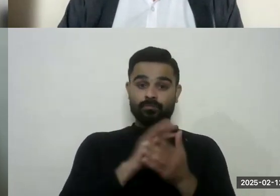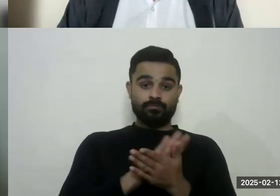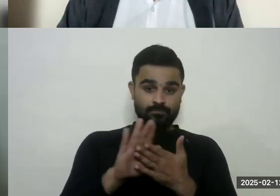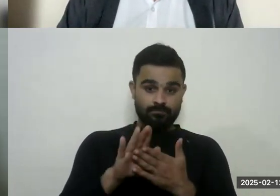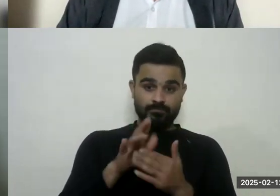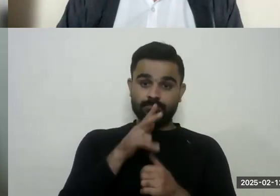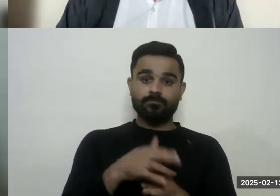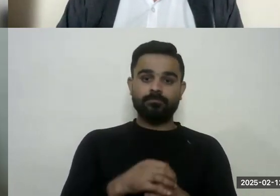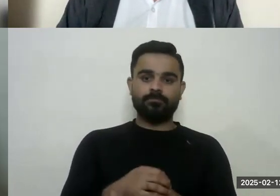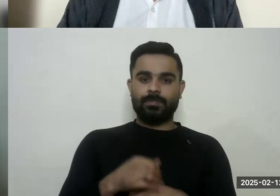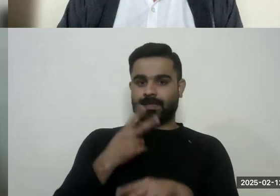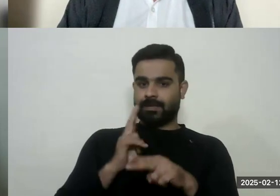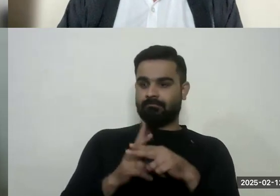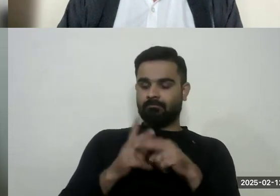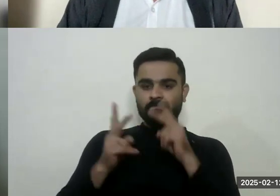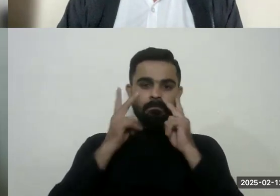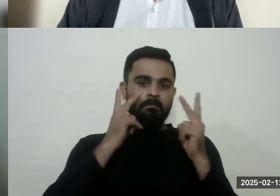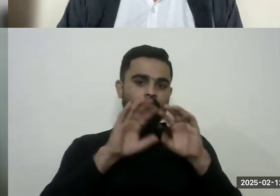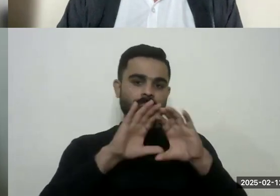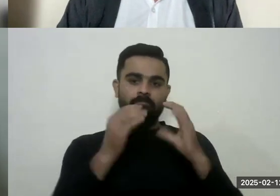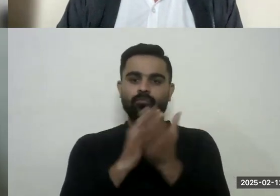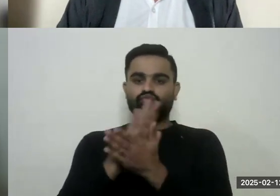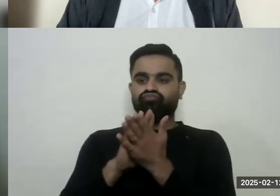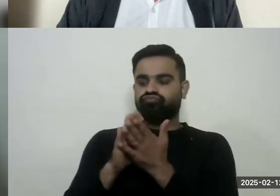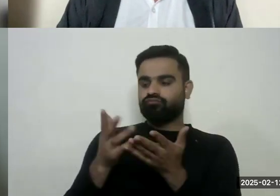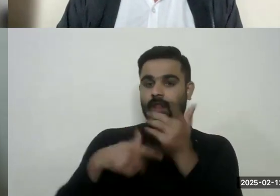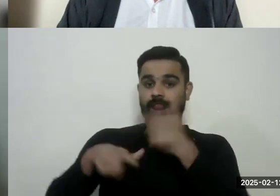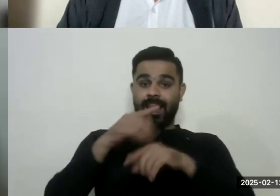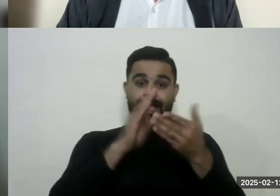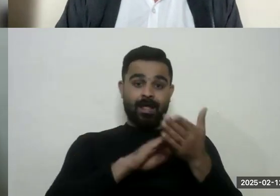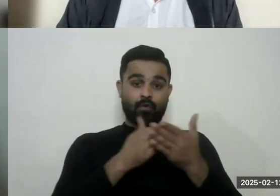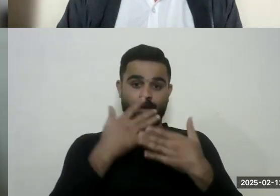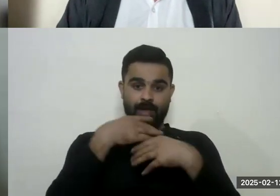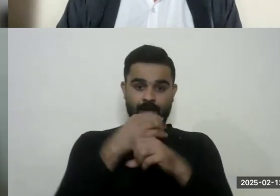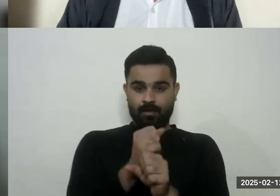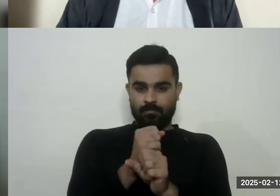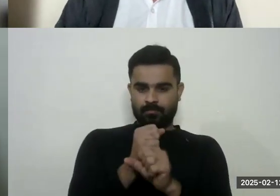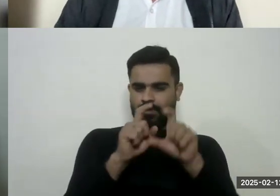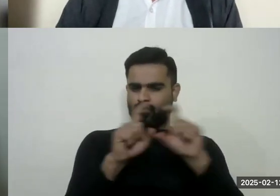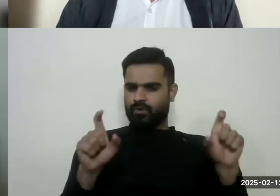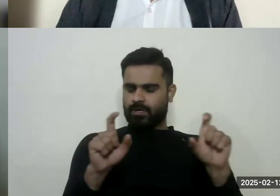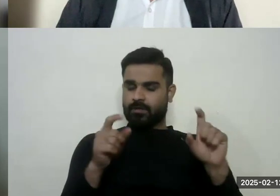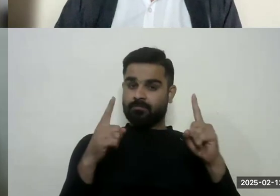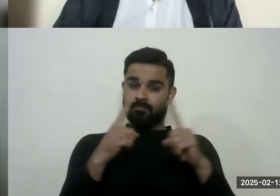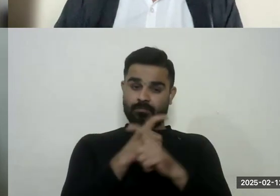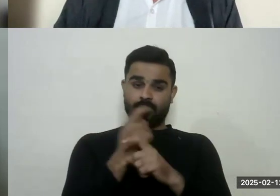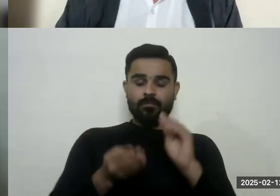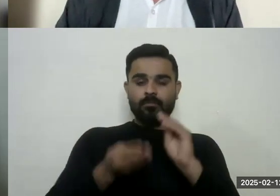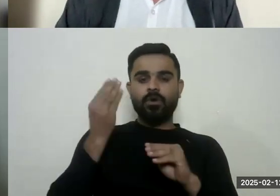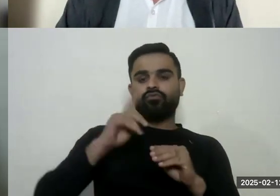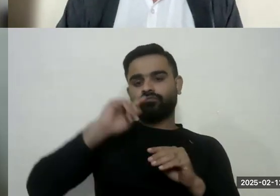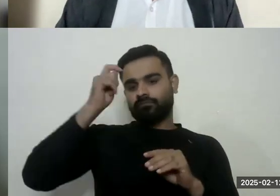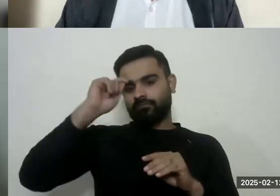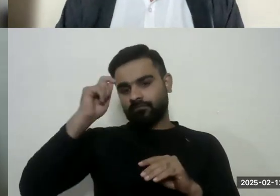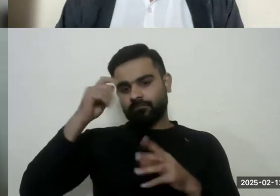saying, I still can't visualize a classroom where translanguaging is creating disparities. On the contrary, maybe using more English